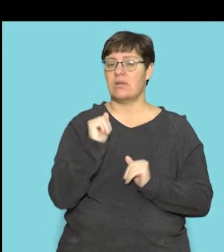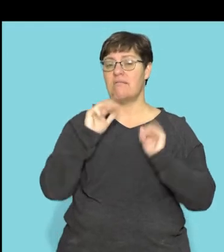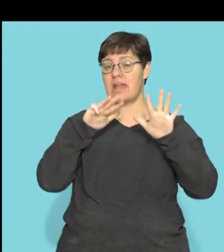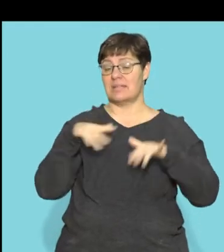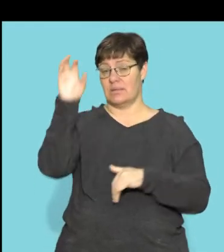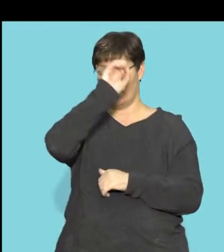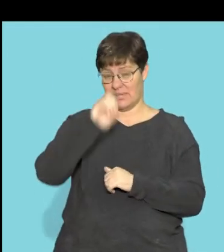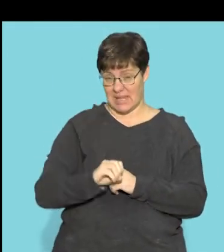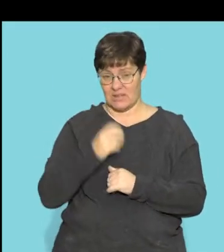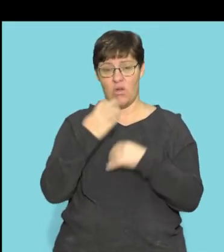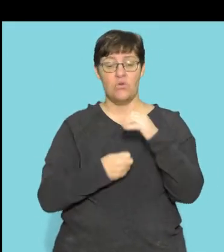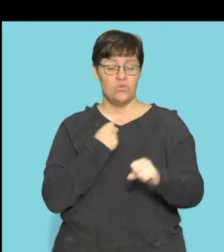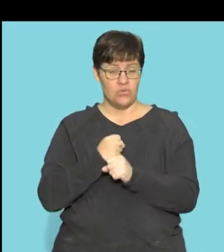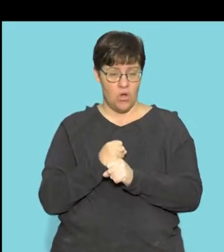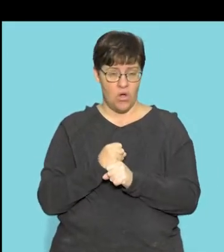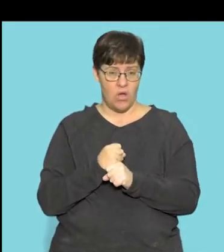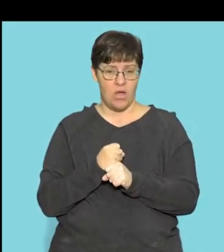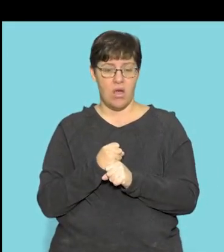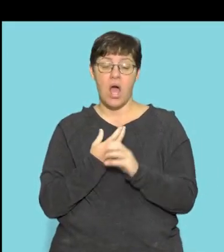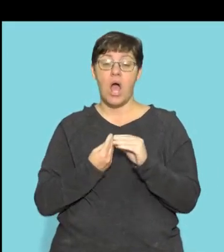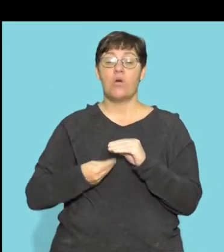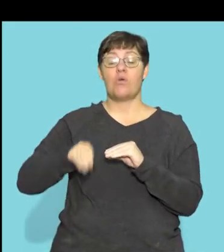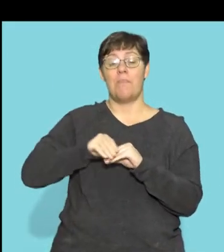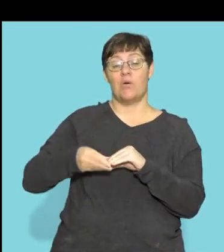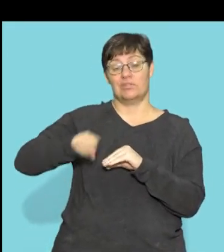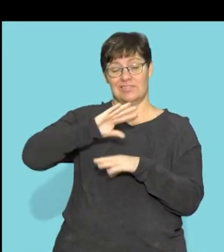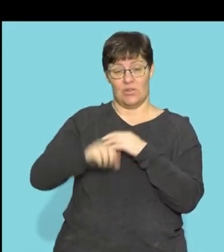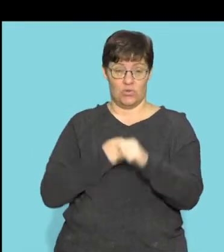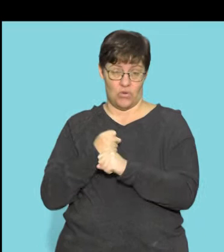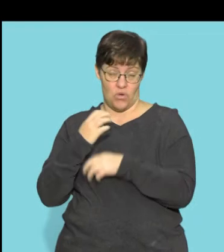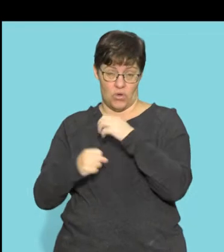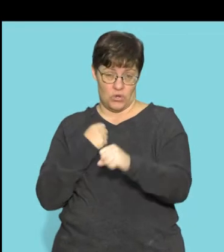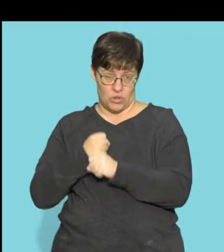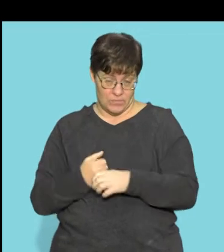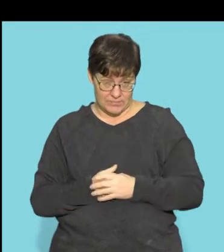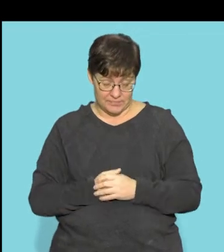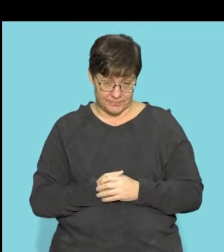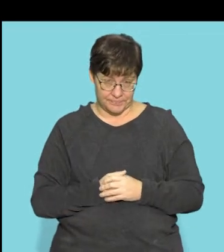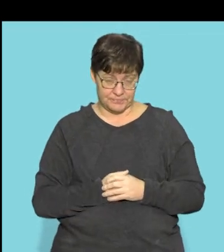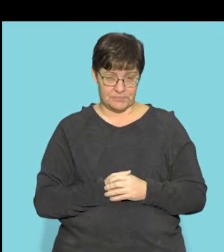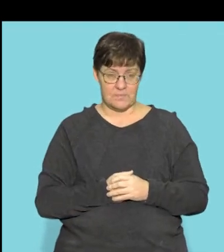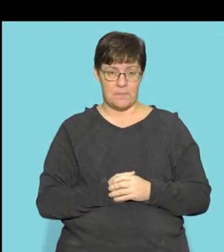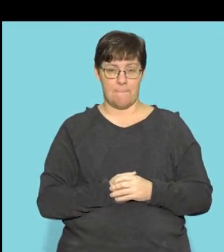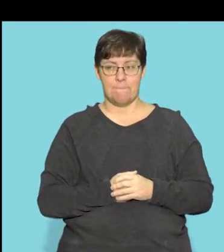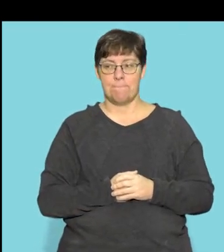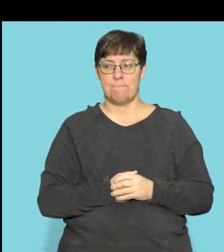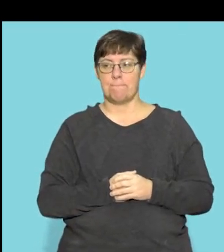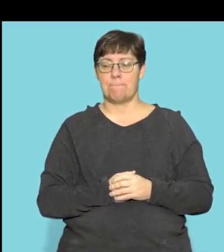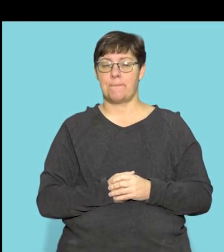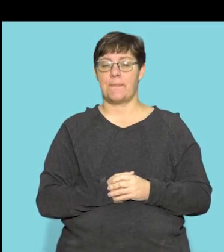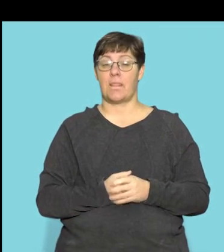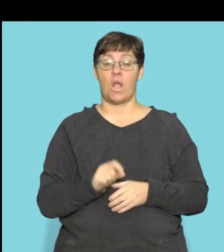by 19% per annum, compounded annually. So this is on a year-to-year